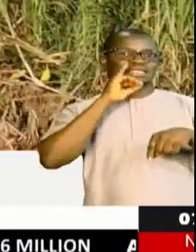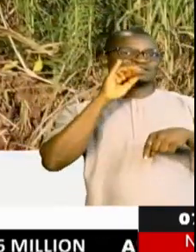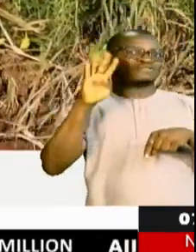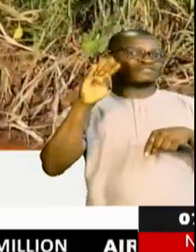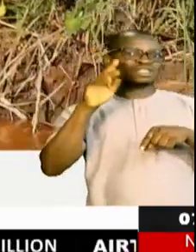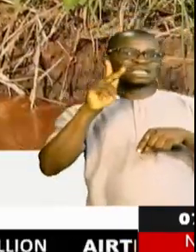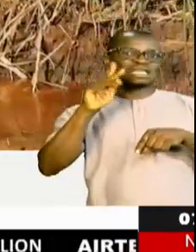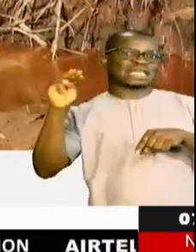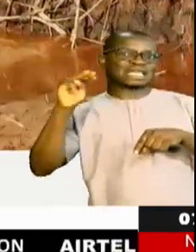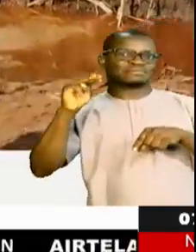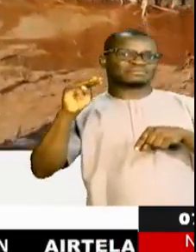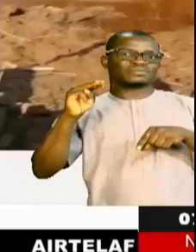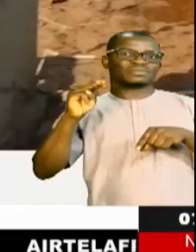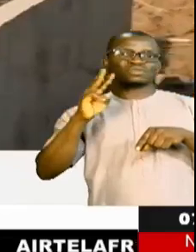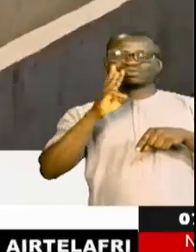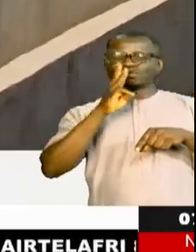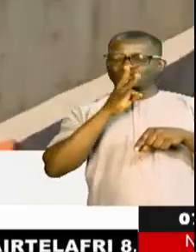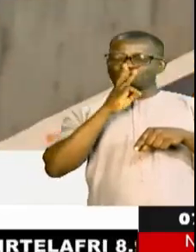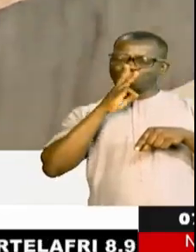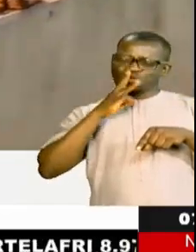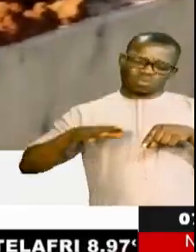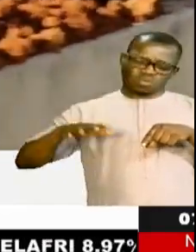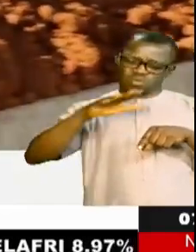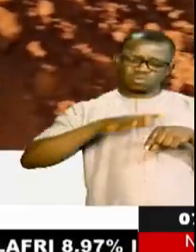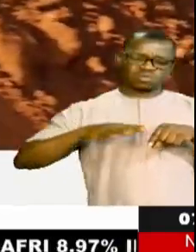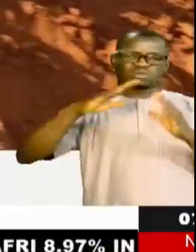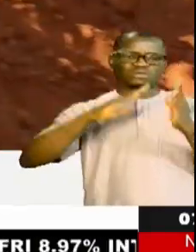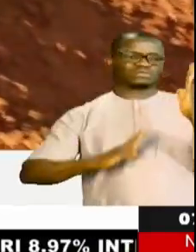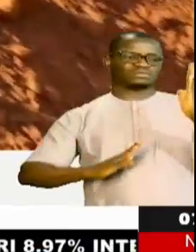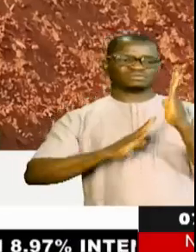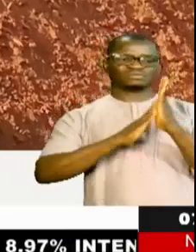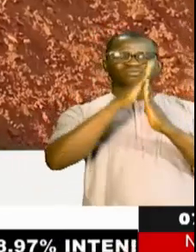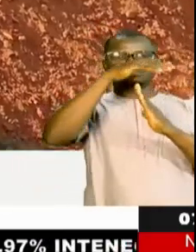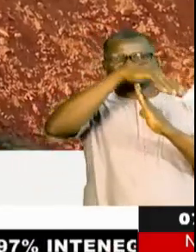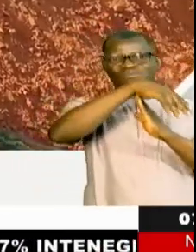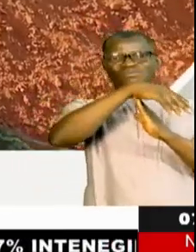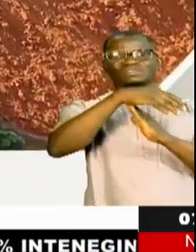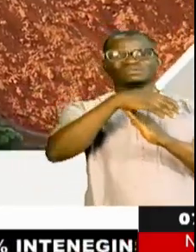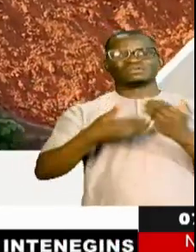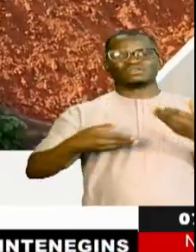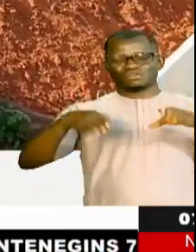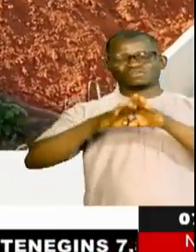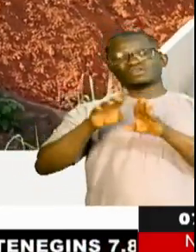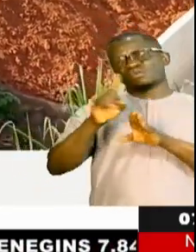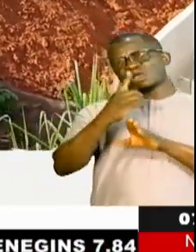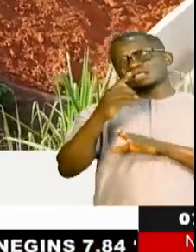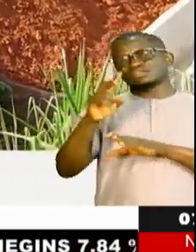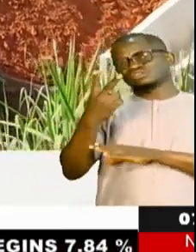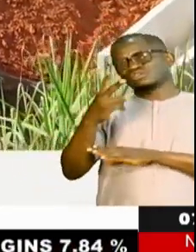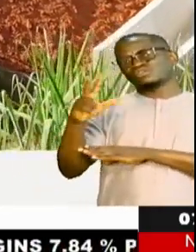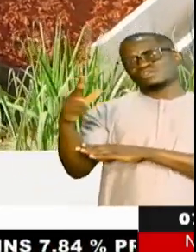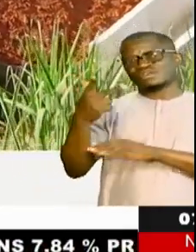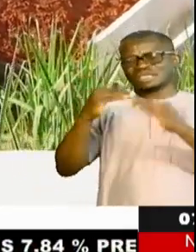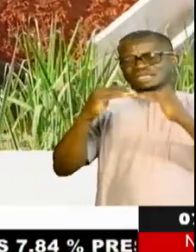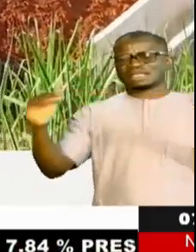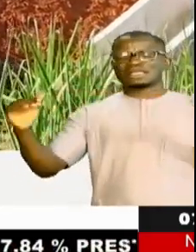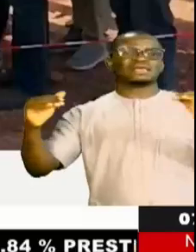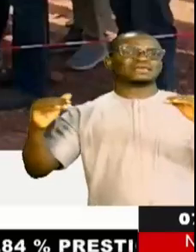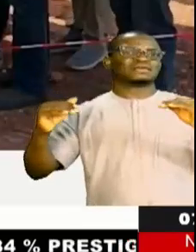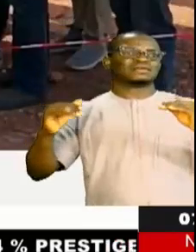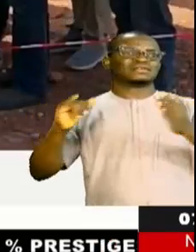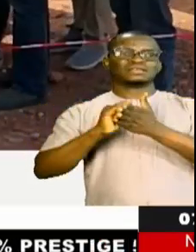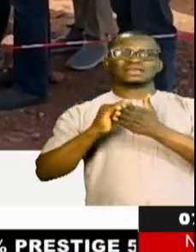14-kilometer channelization and reclamation work covering Gully 1, 2, and 3, believed to have claimed